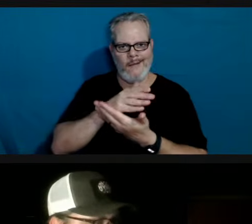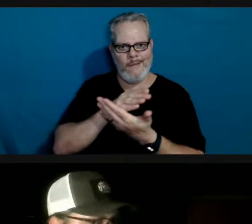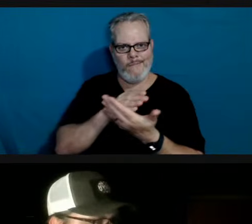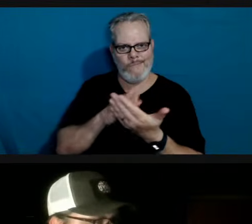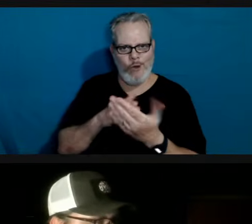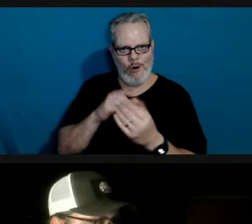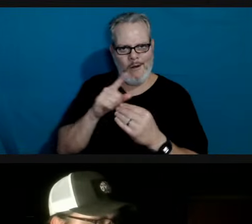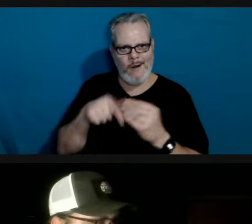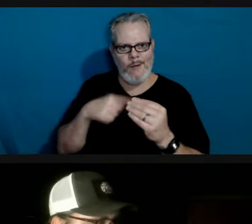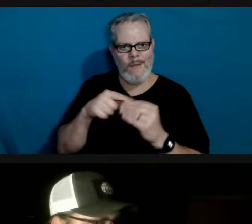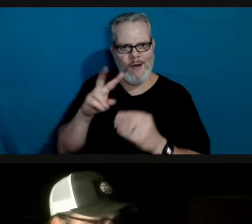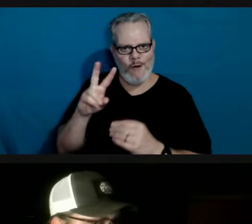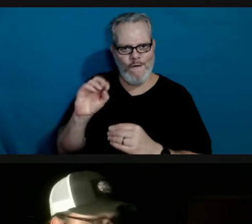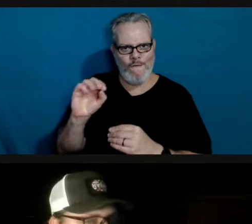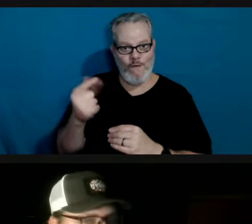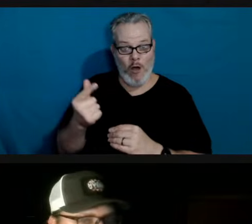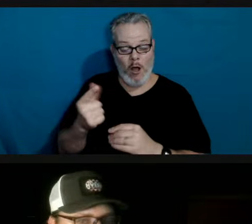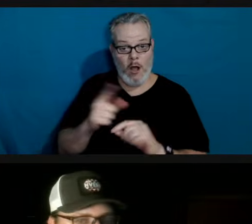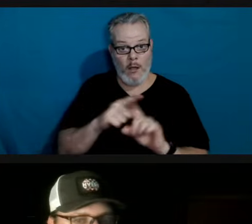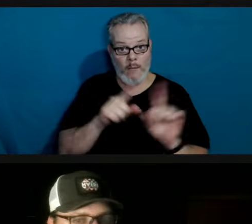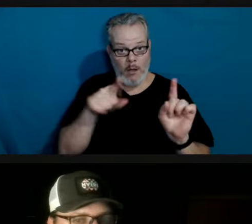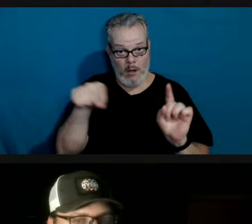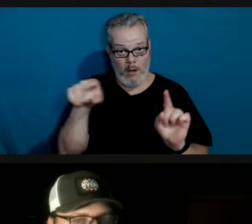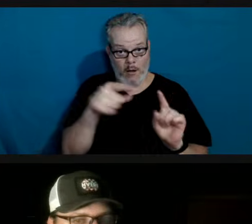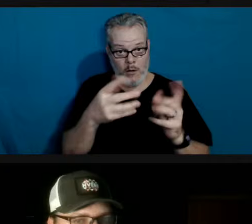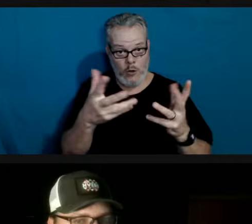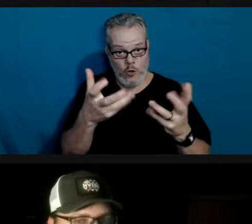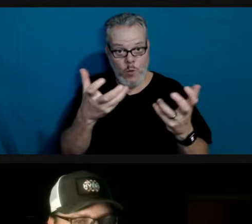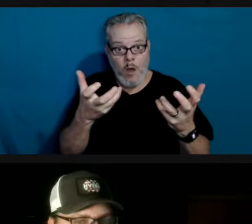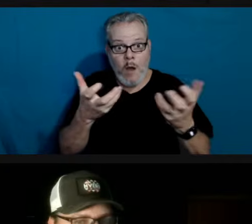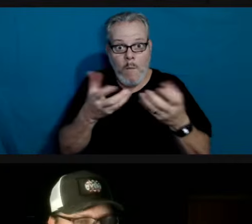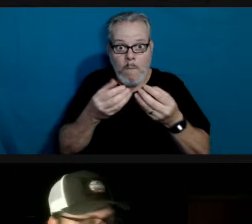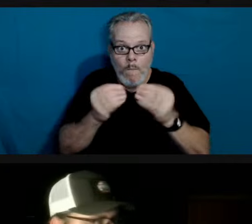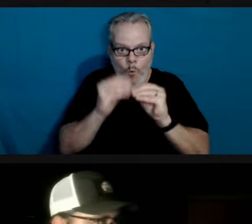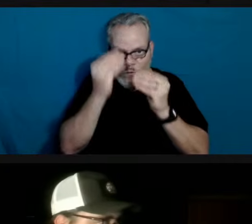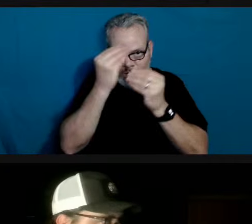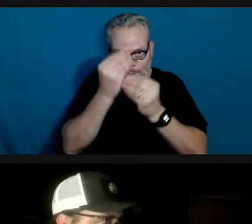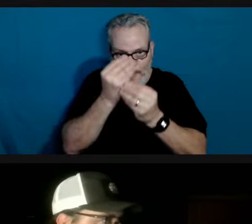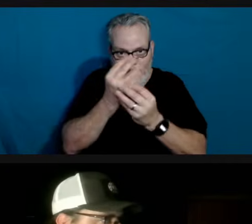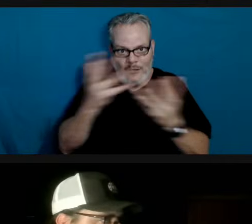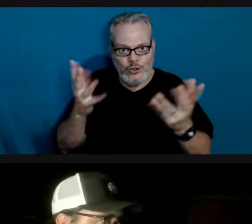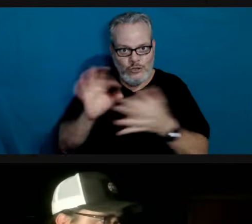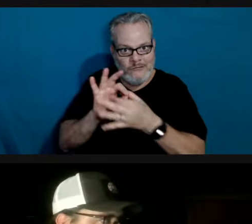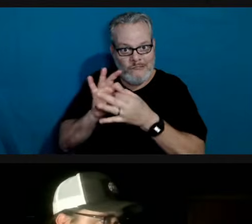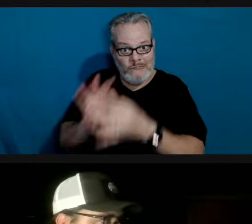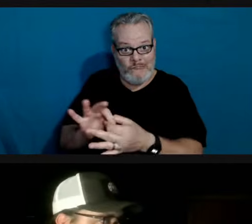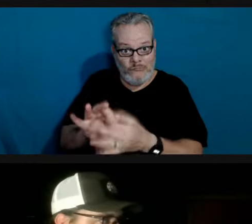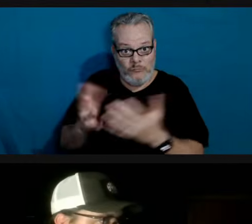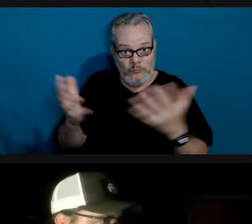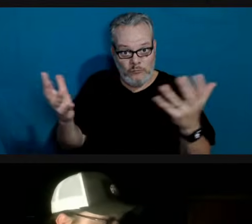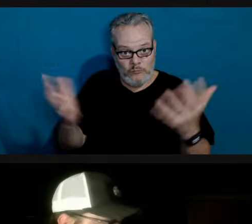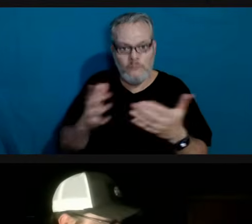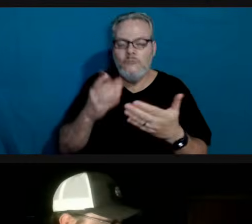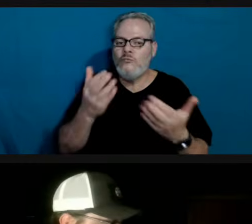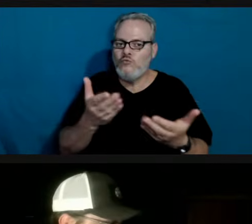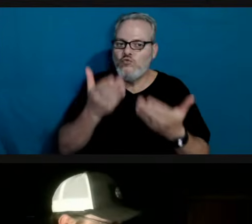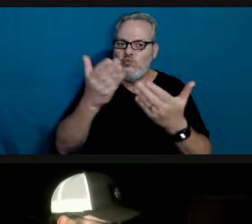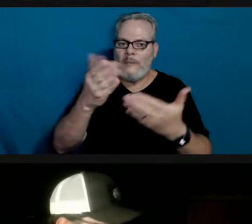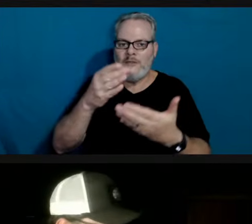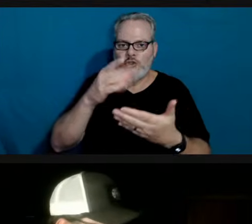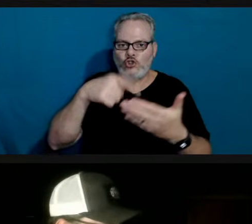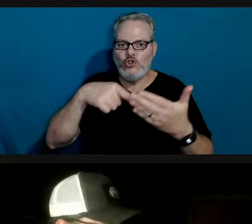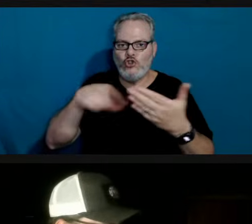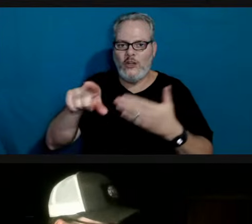mentioning the VOC. But if you are, wanting more information about the upcoming system, we would do recommend checking out Puna Weather on Facebook and Harry